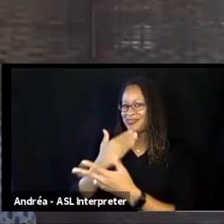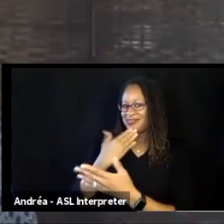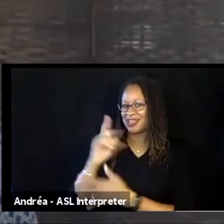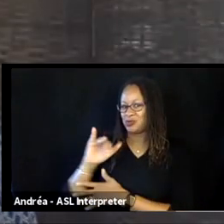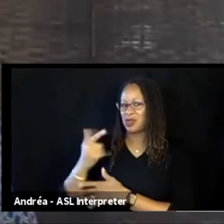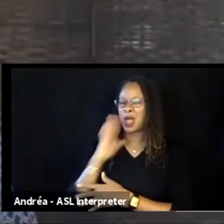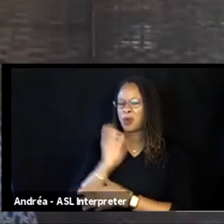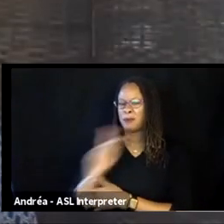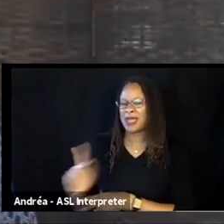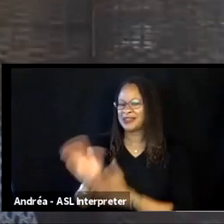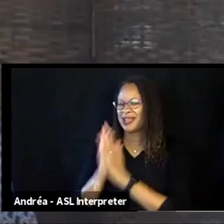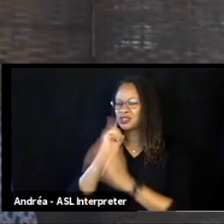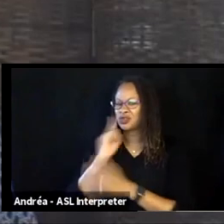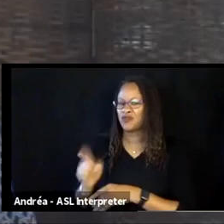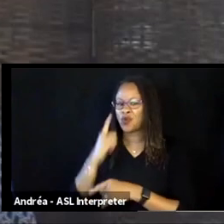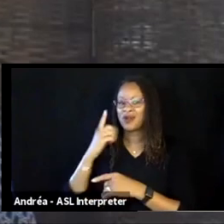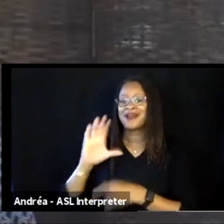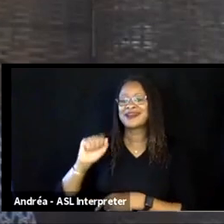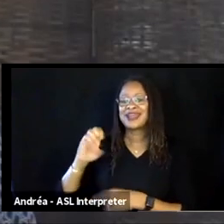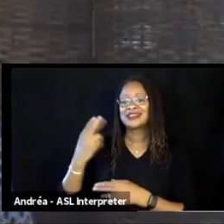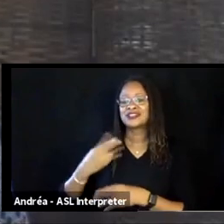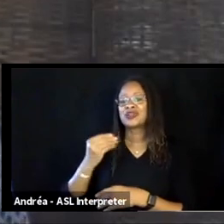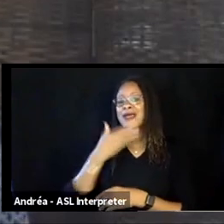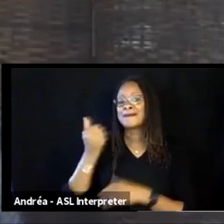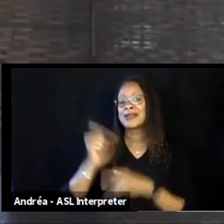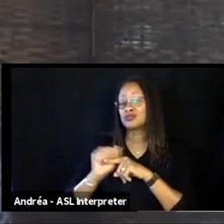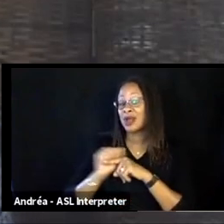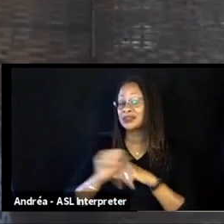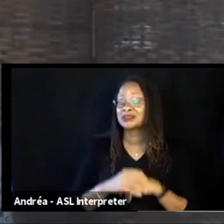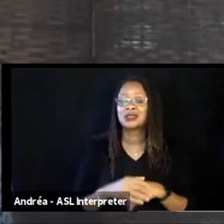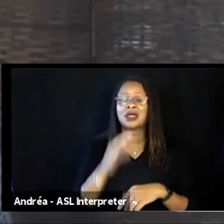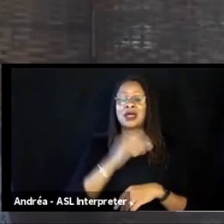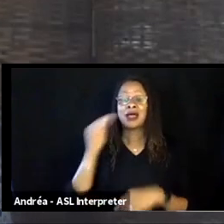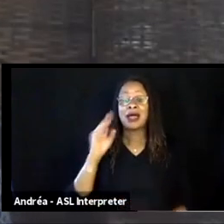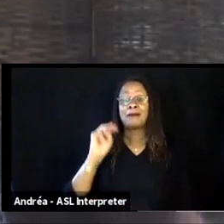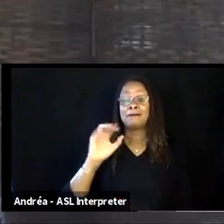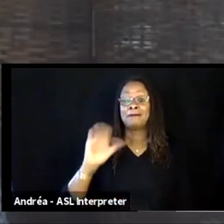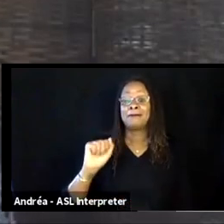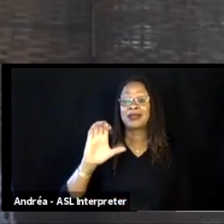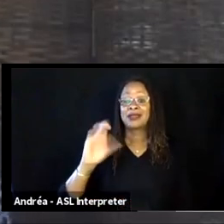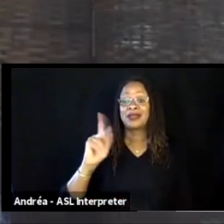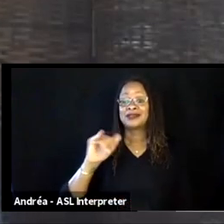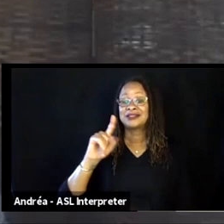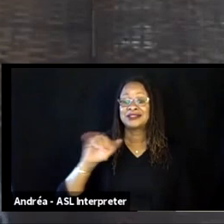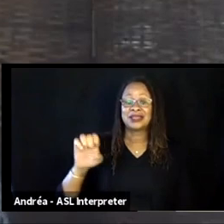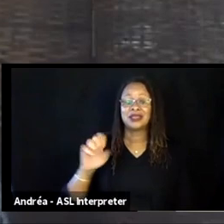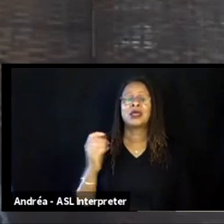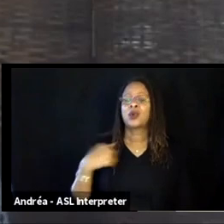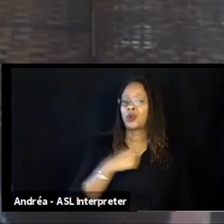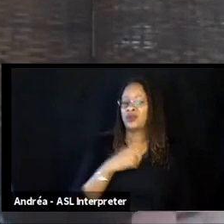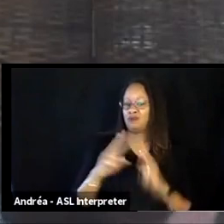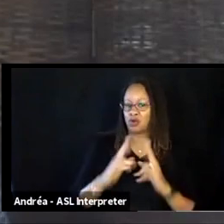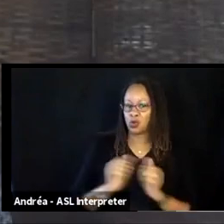for some case histories and best practices. Sure. So Mackenzie, we've been partners with Google